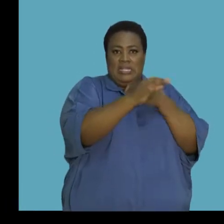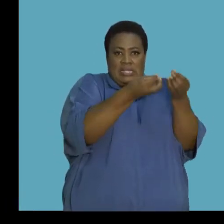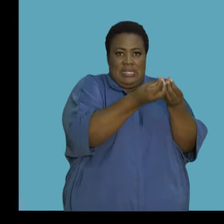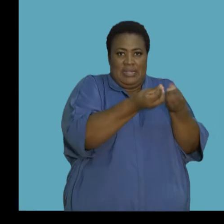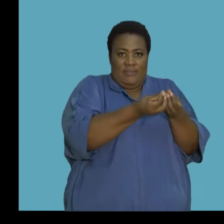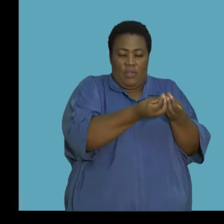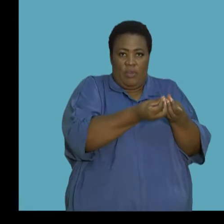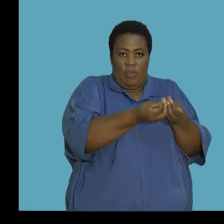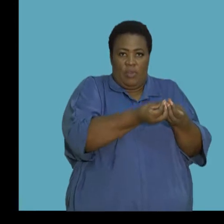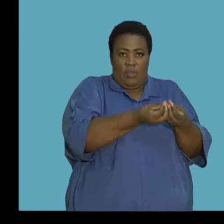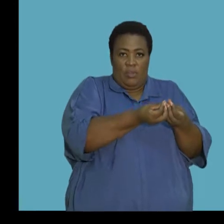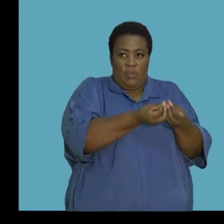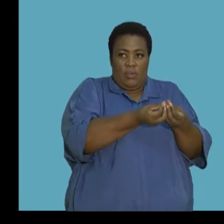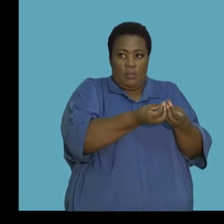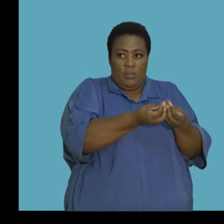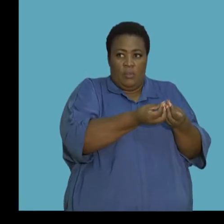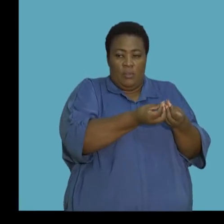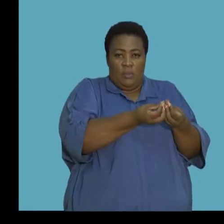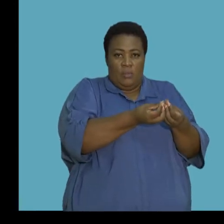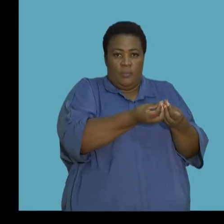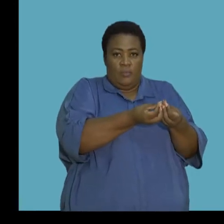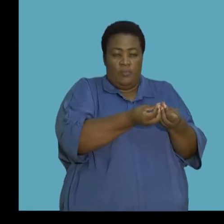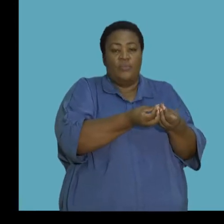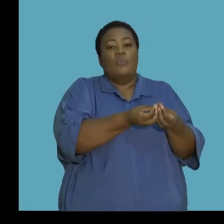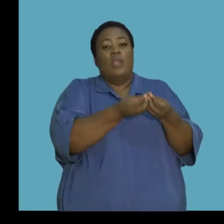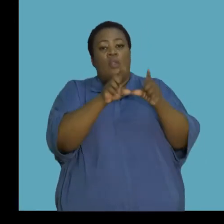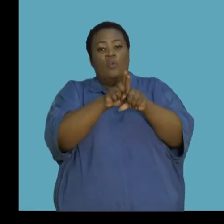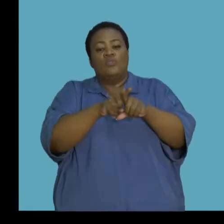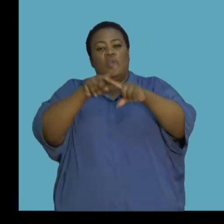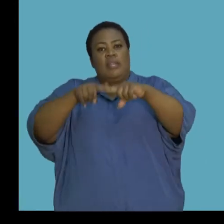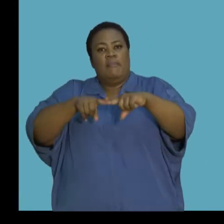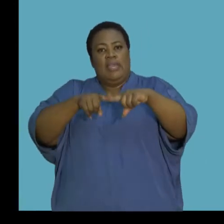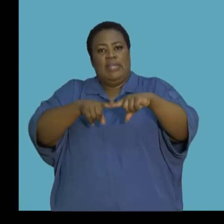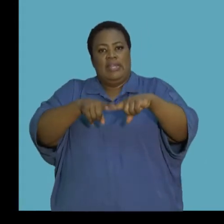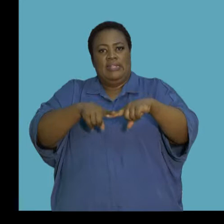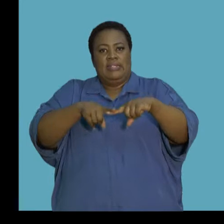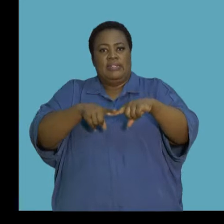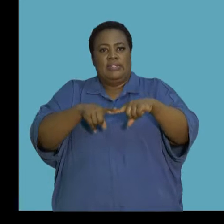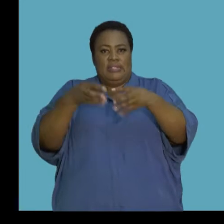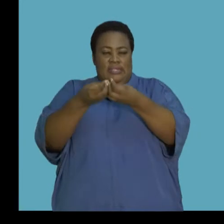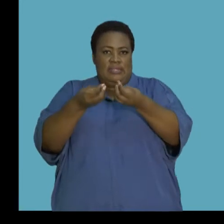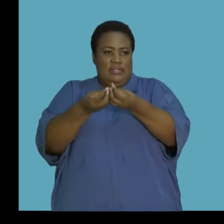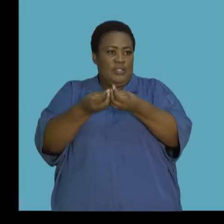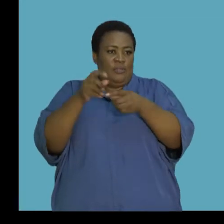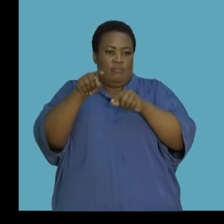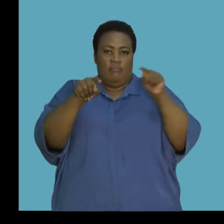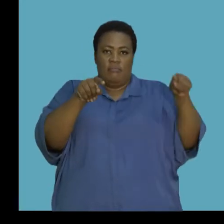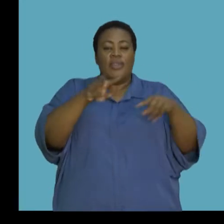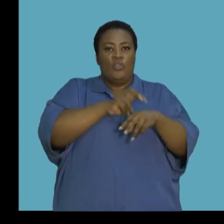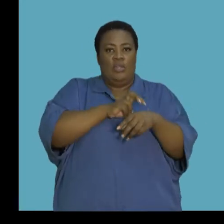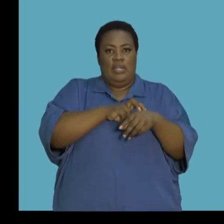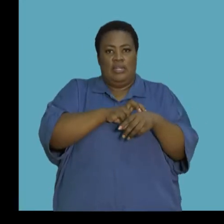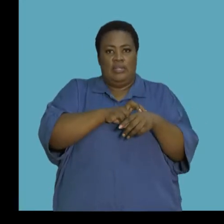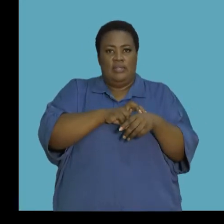variable, as I've mentioned below here, and the dependent variable. And these two variables would